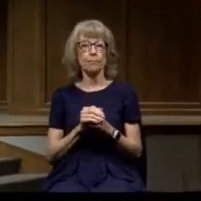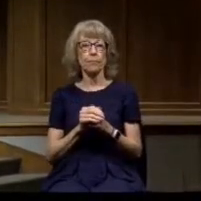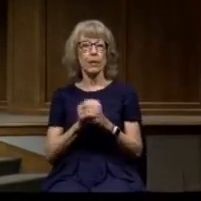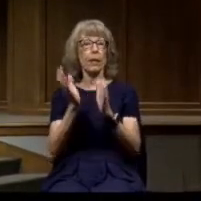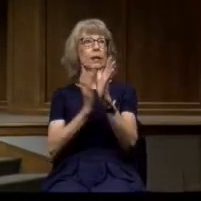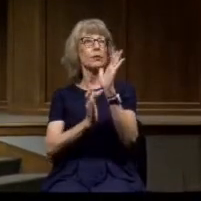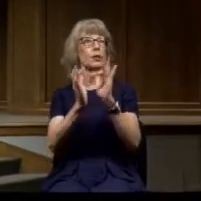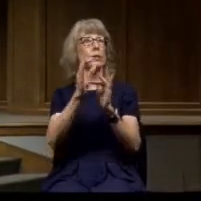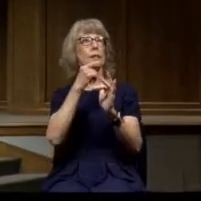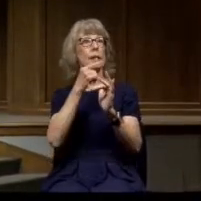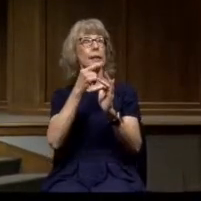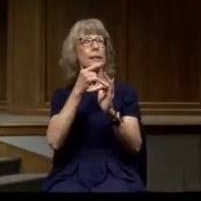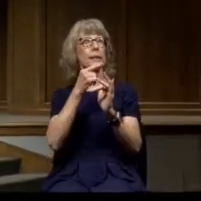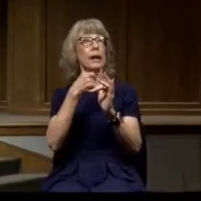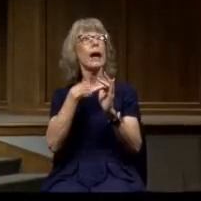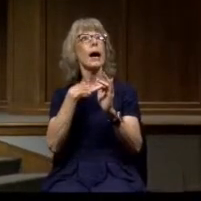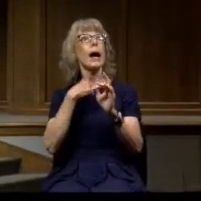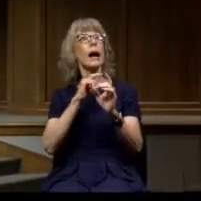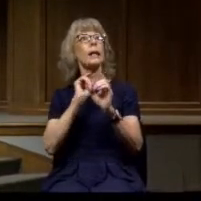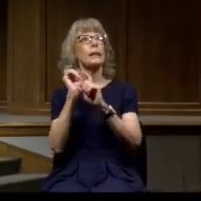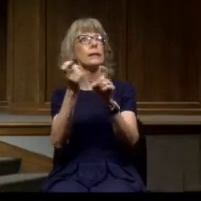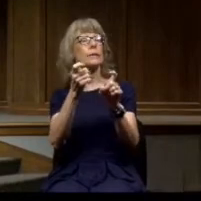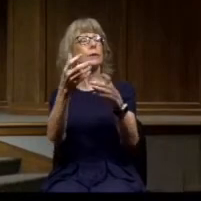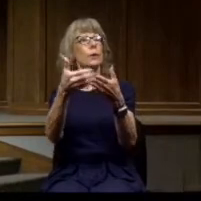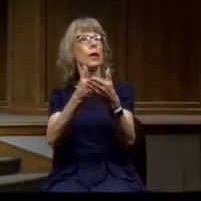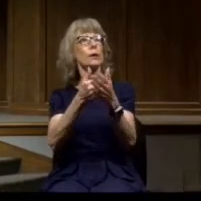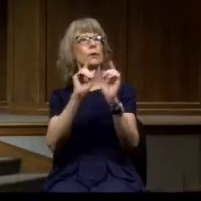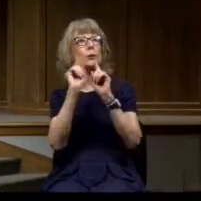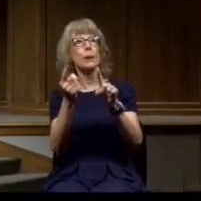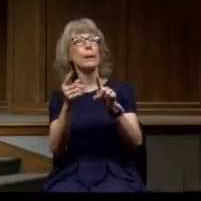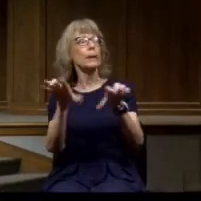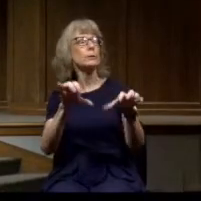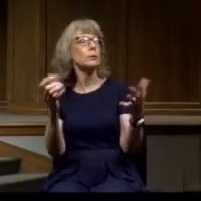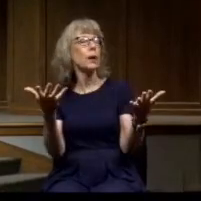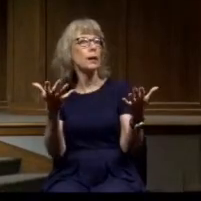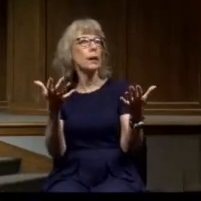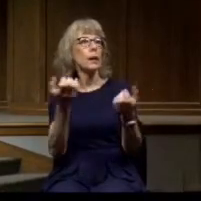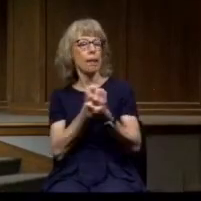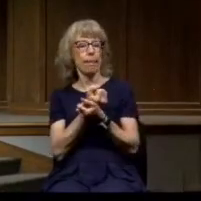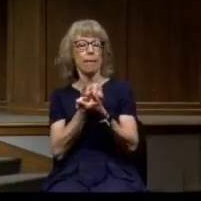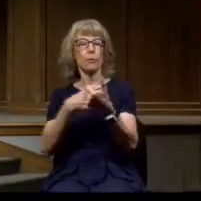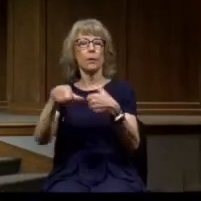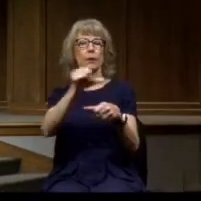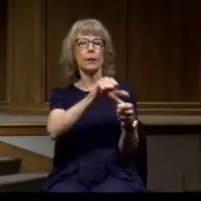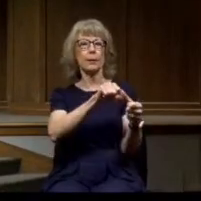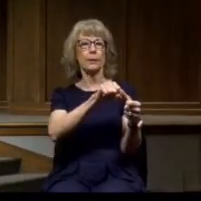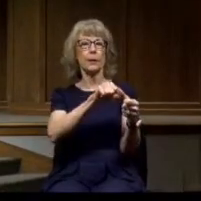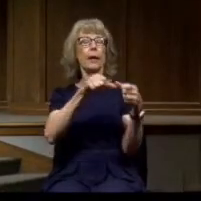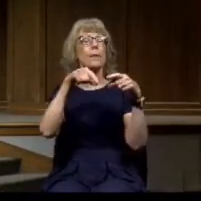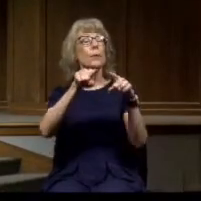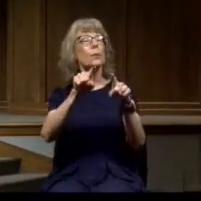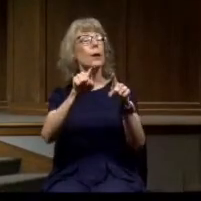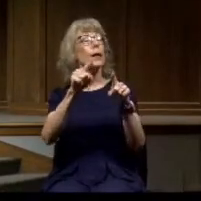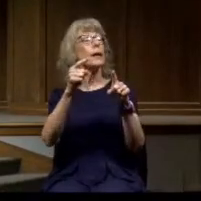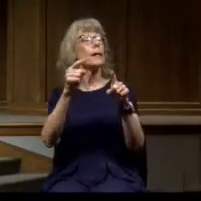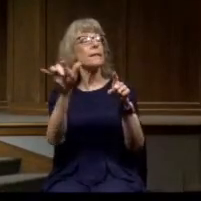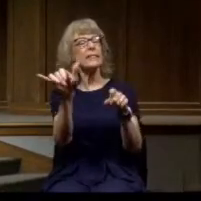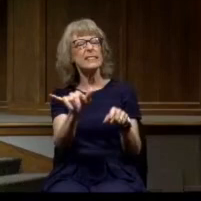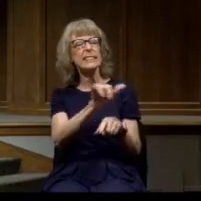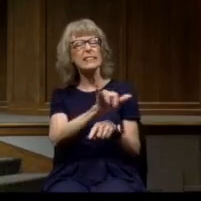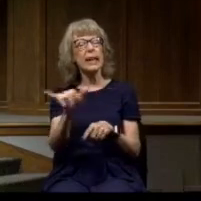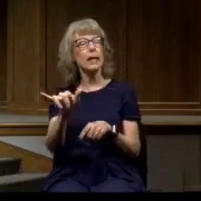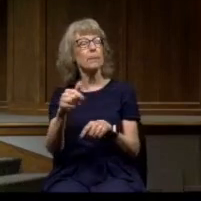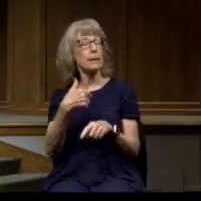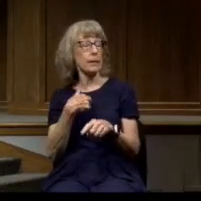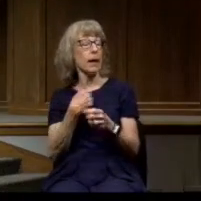Jesus said these words, "A new command I give you, love one another. As I have loved you, so you